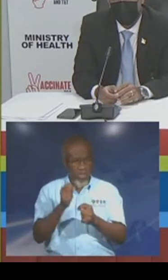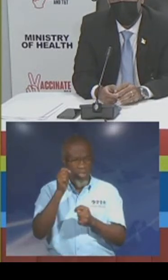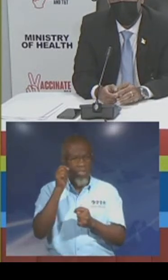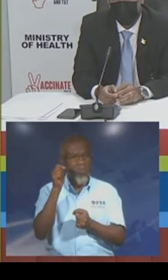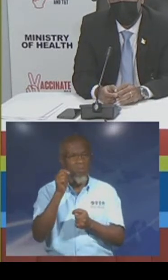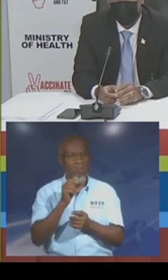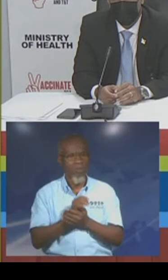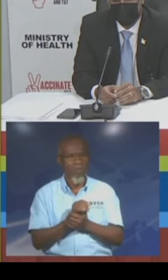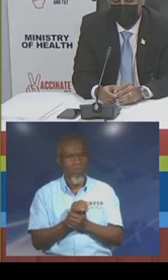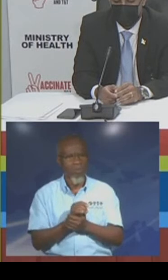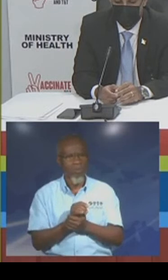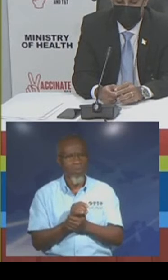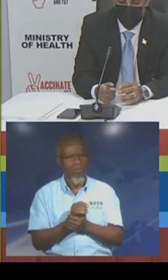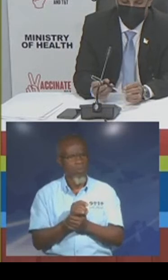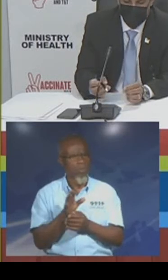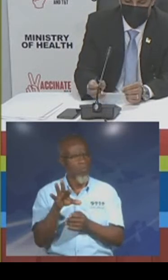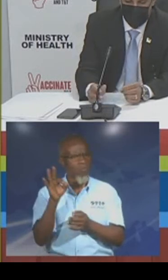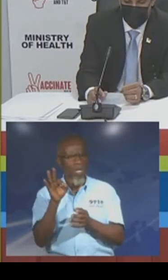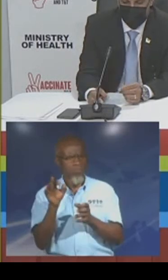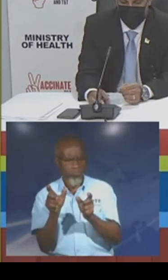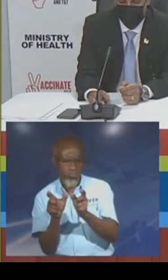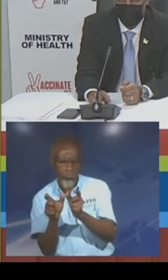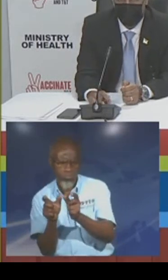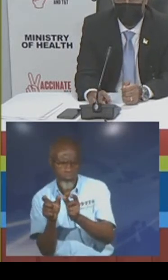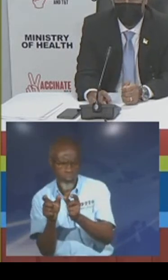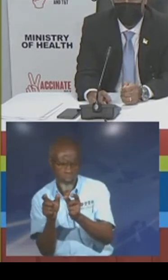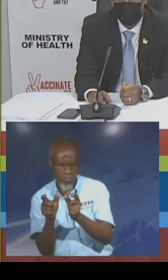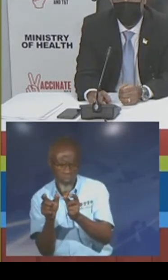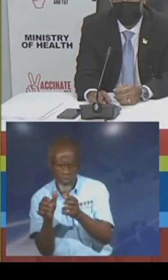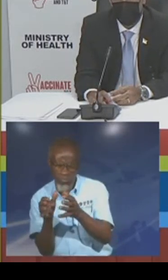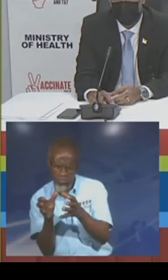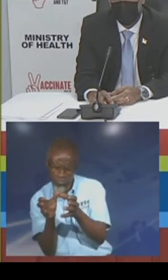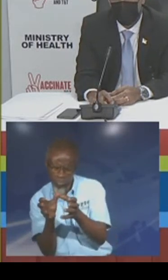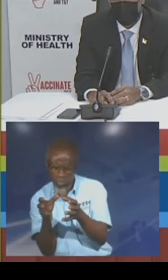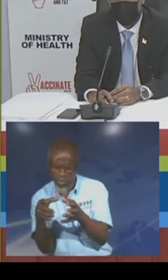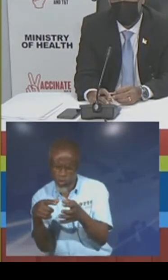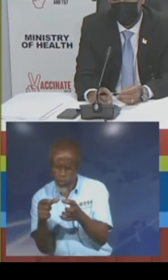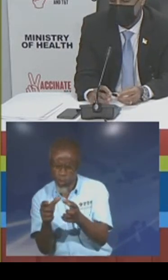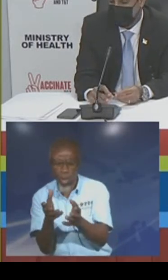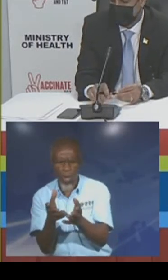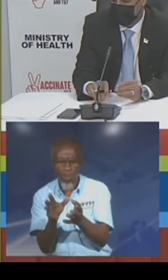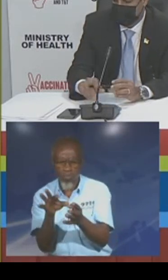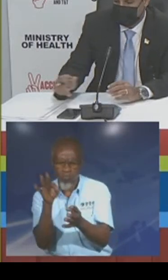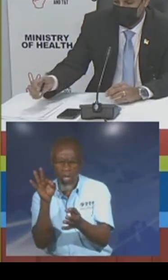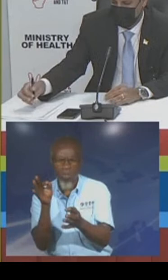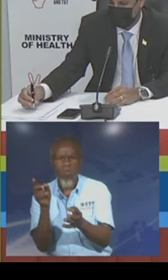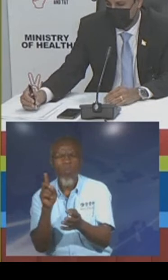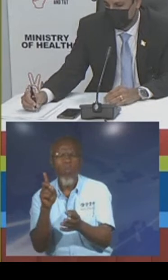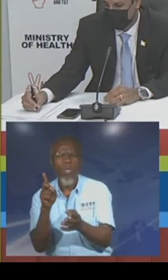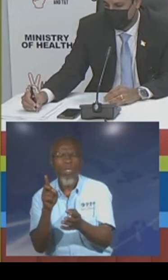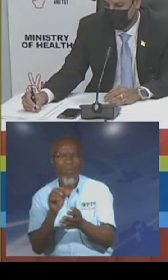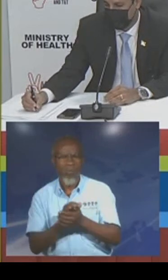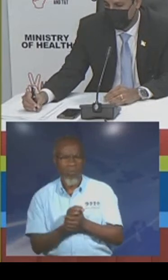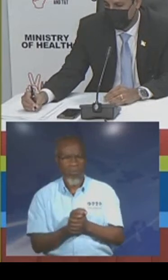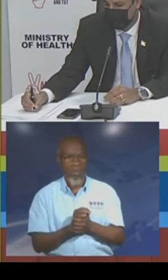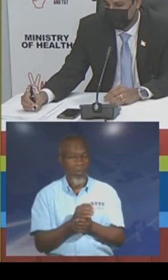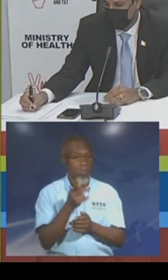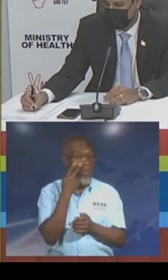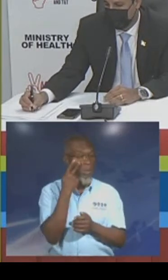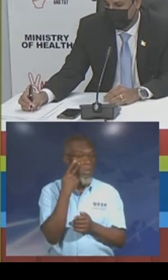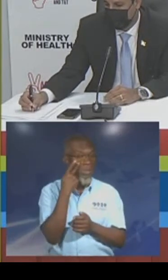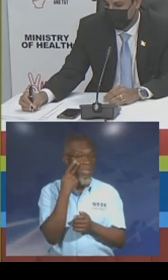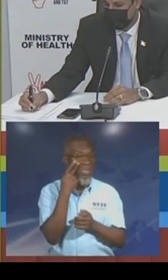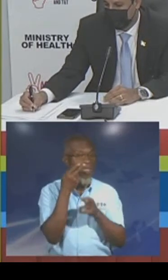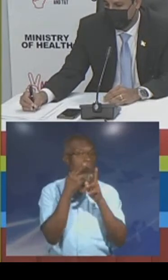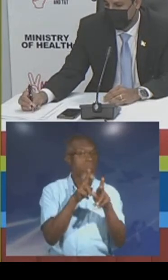was the sample size where that was detected? And second, we've been seeing reports from the US